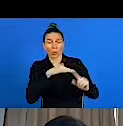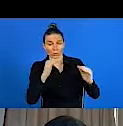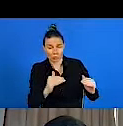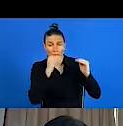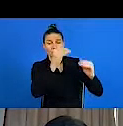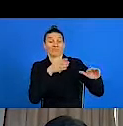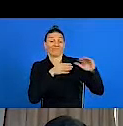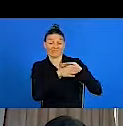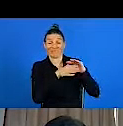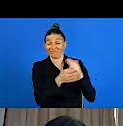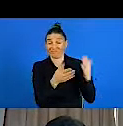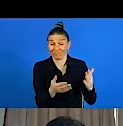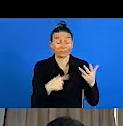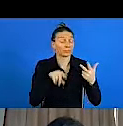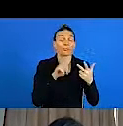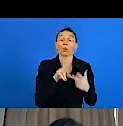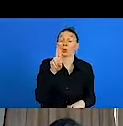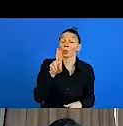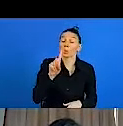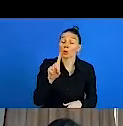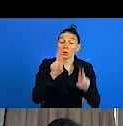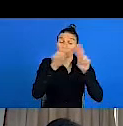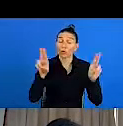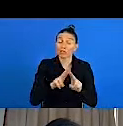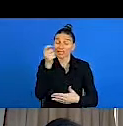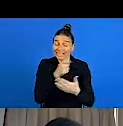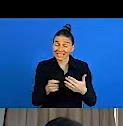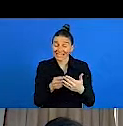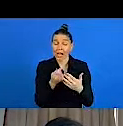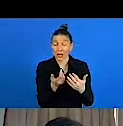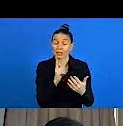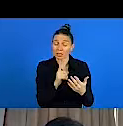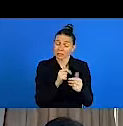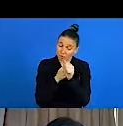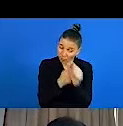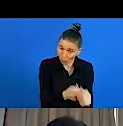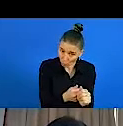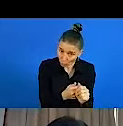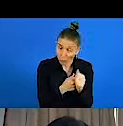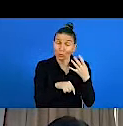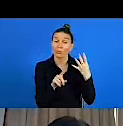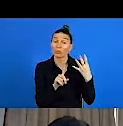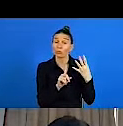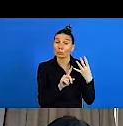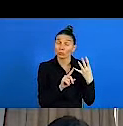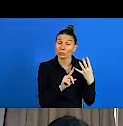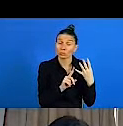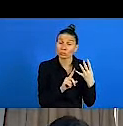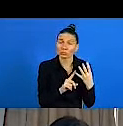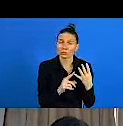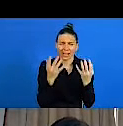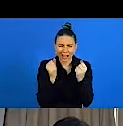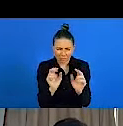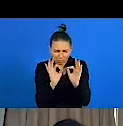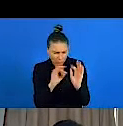universal design, universal access are applied. And fourthly, that specific measures are taken to ensure